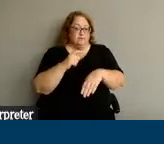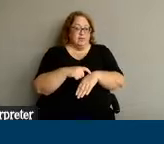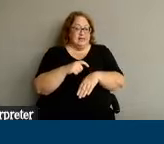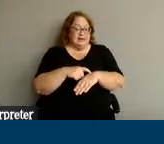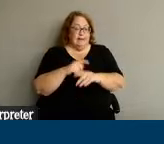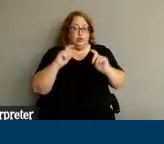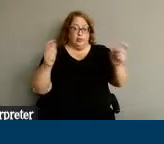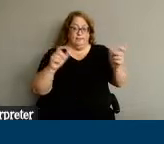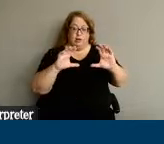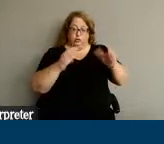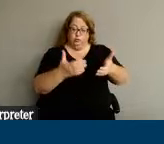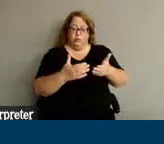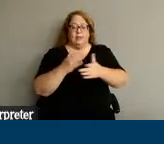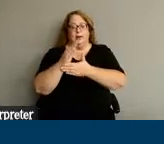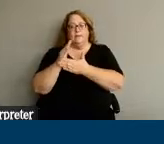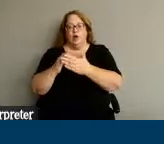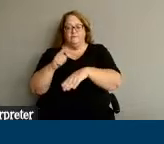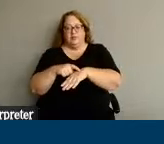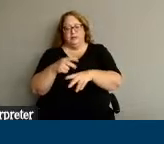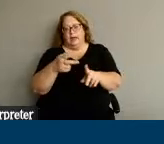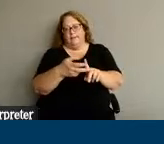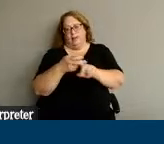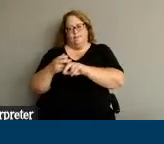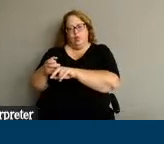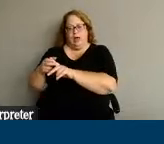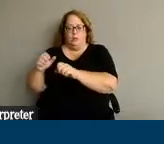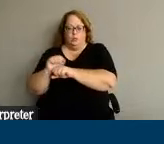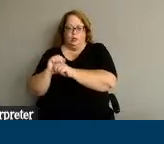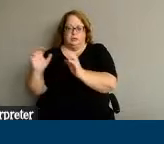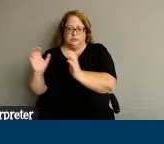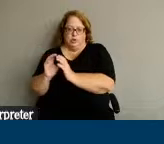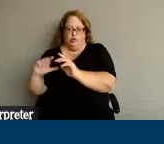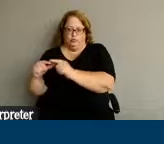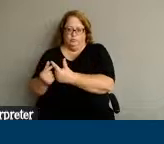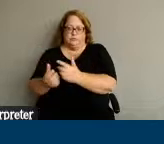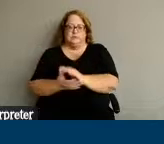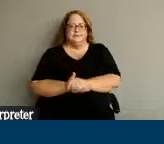larger group setting, and part of the time they'll pull out and still work in a smaller group.